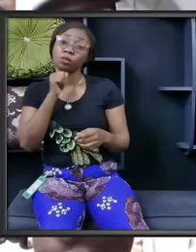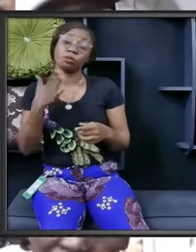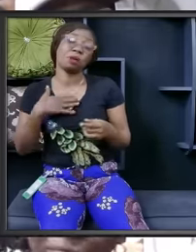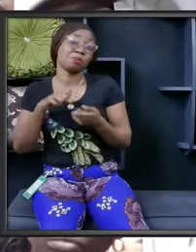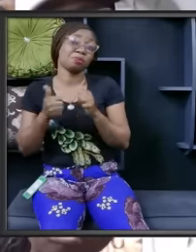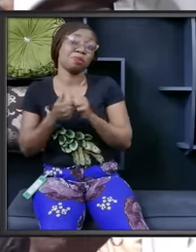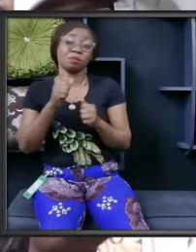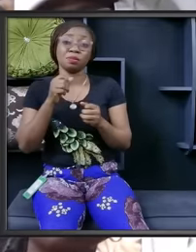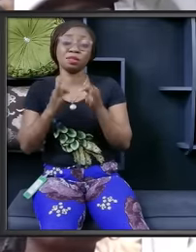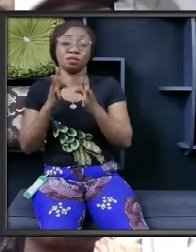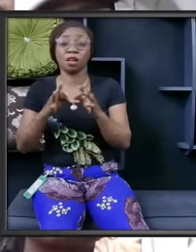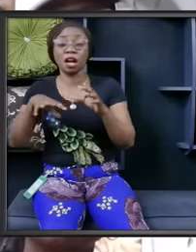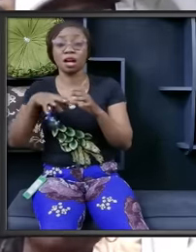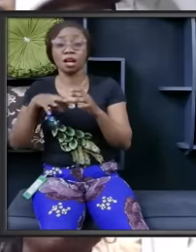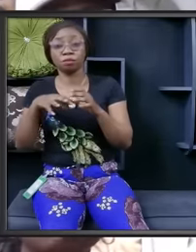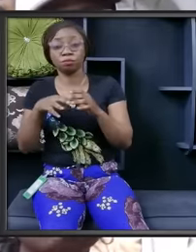if men, they 100,